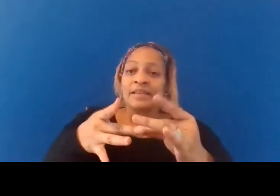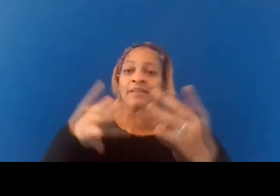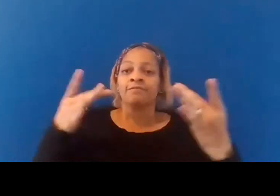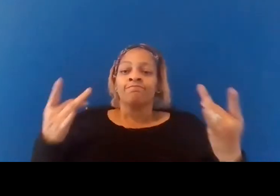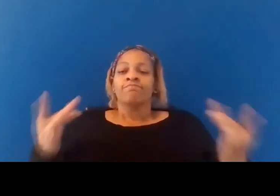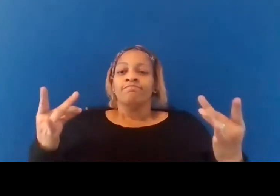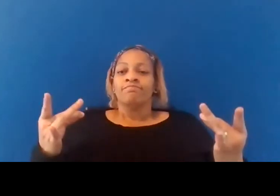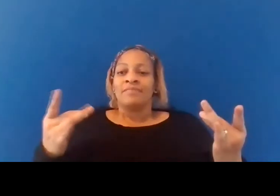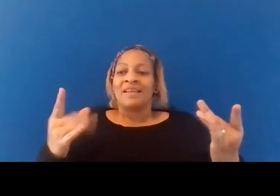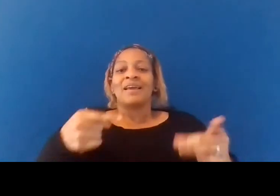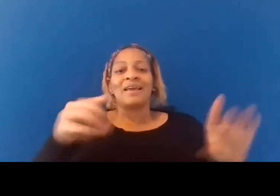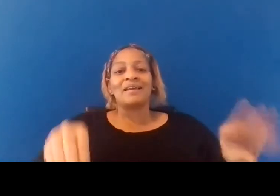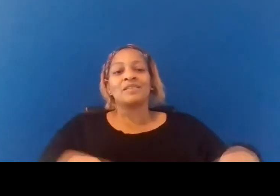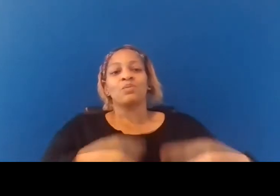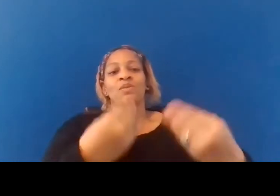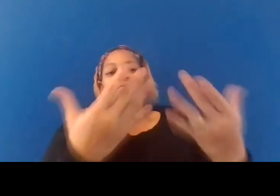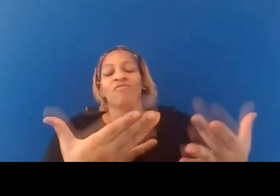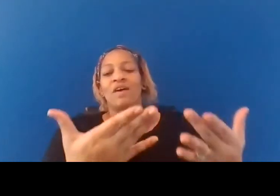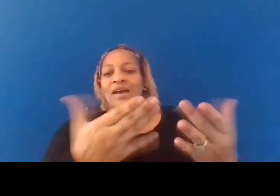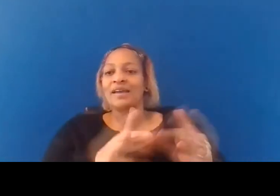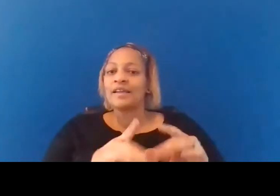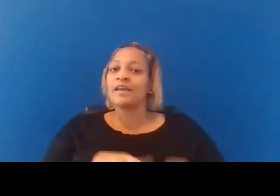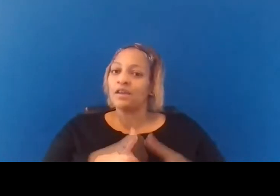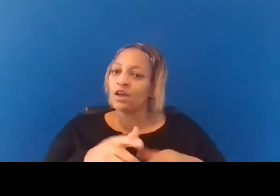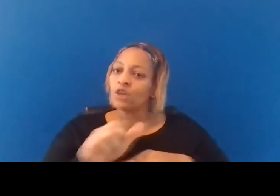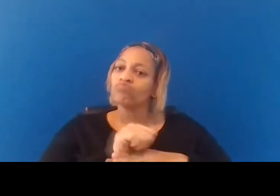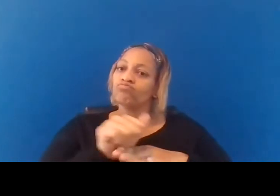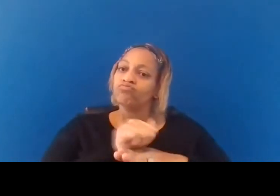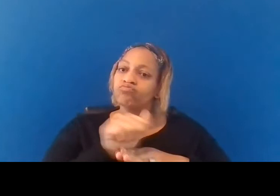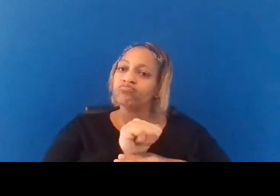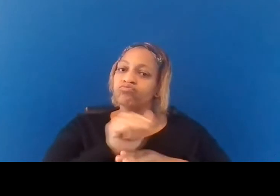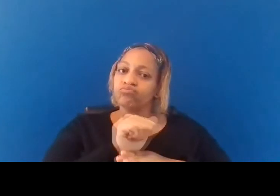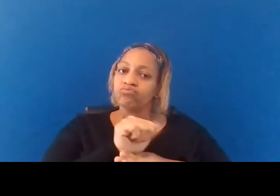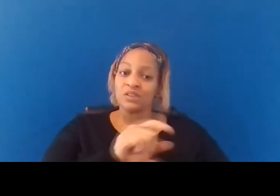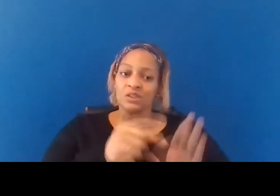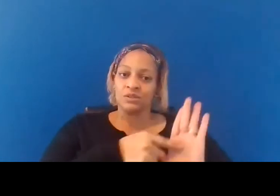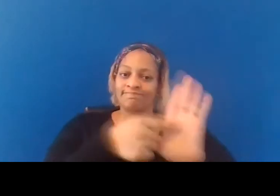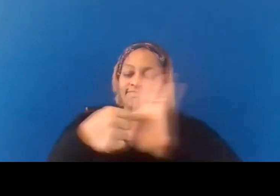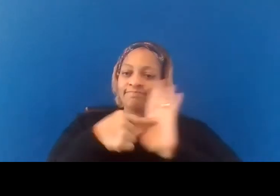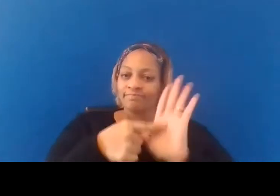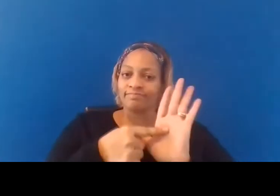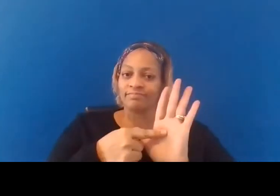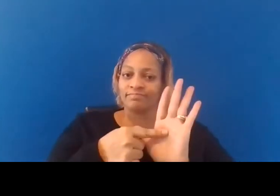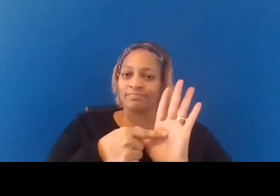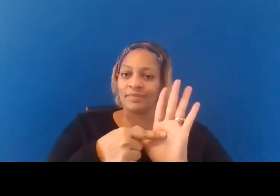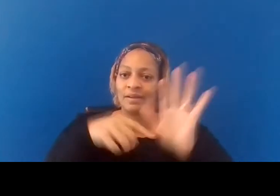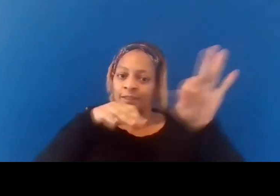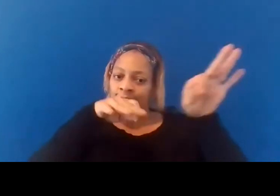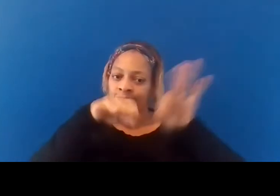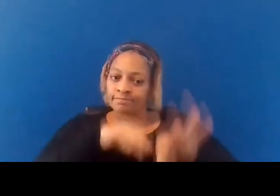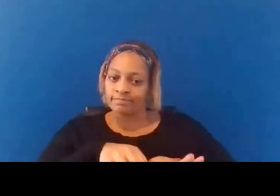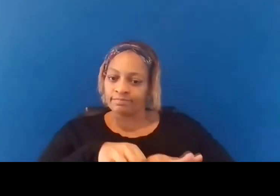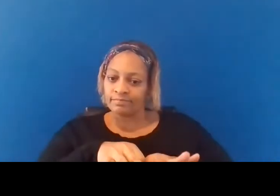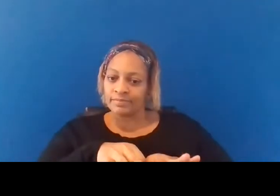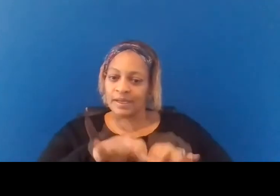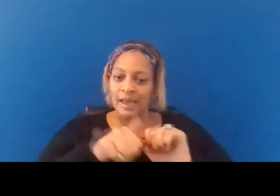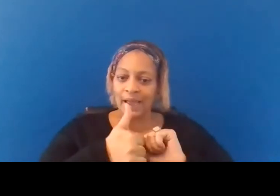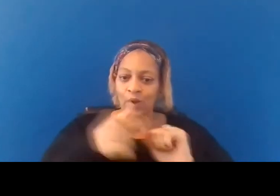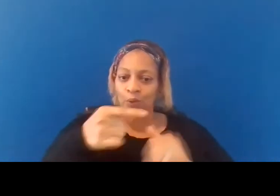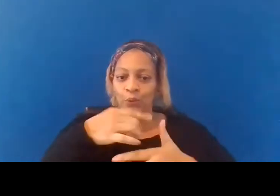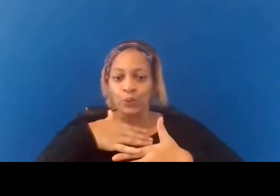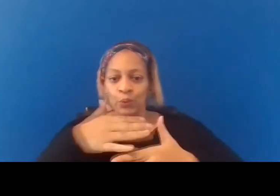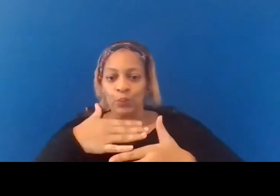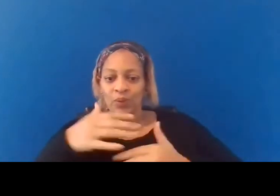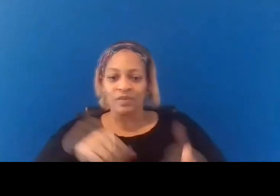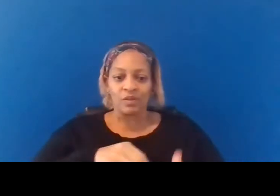practical explanation of and demonstration of, exhibition of, this is what you do. Breathe, be present,